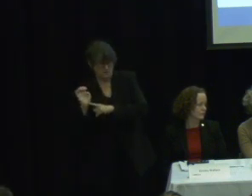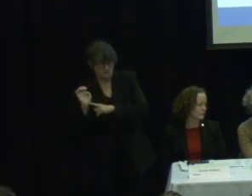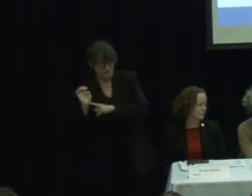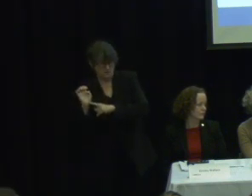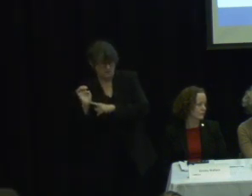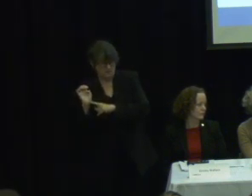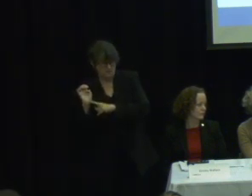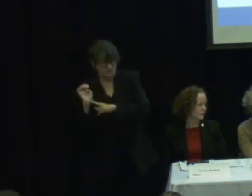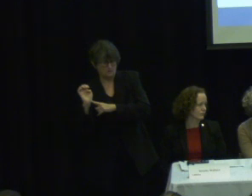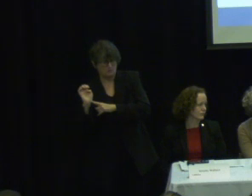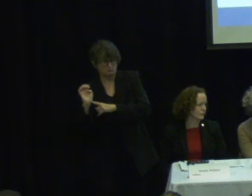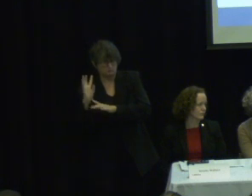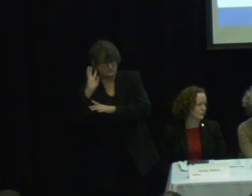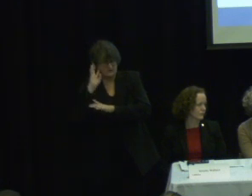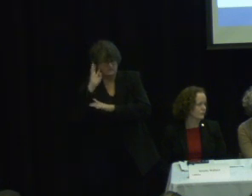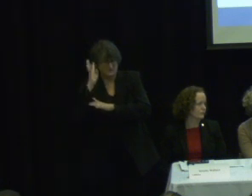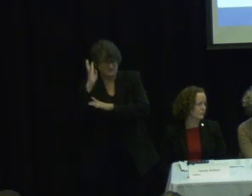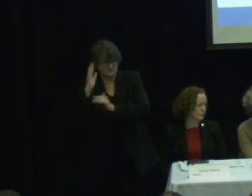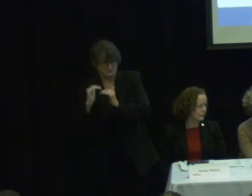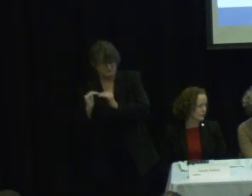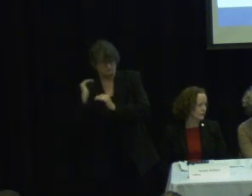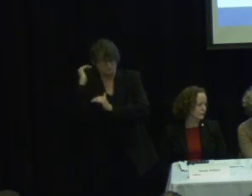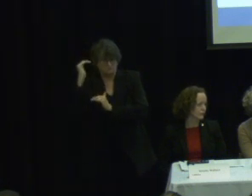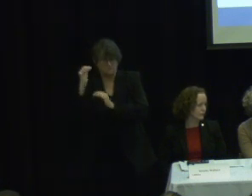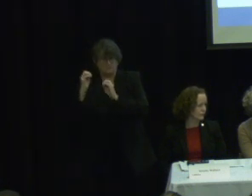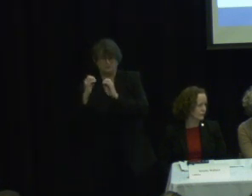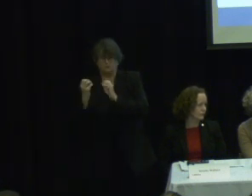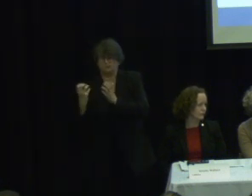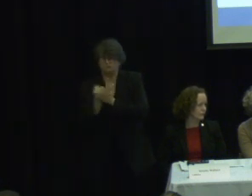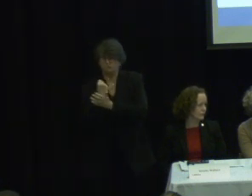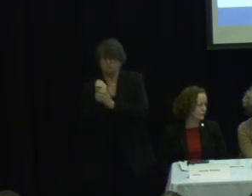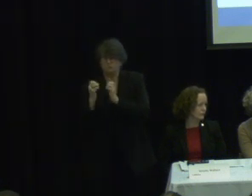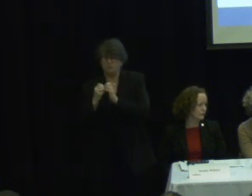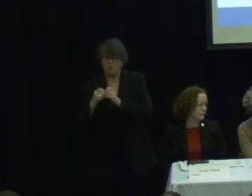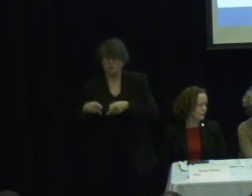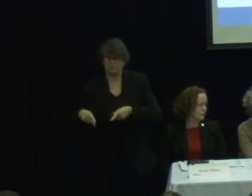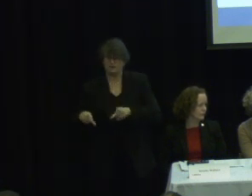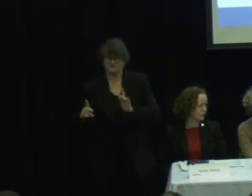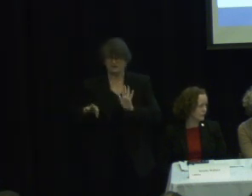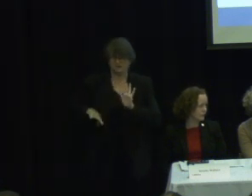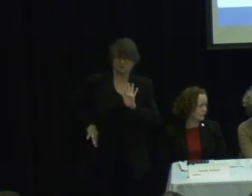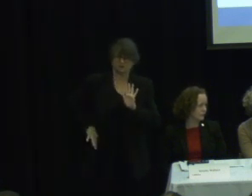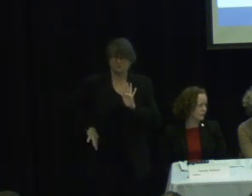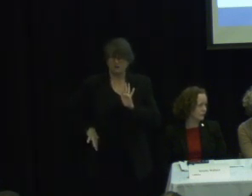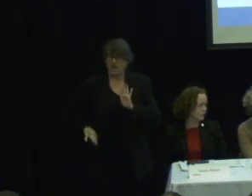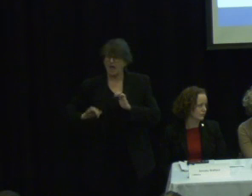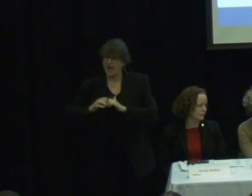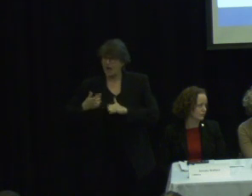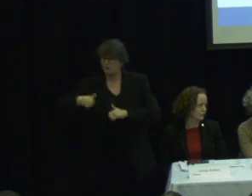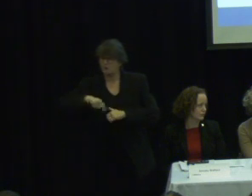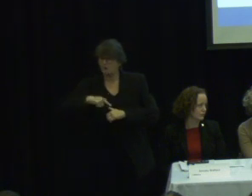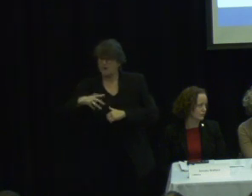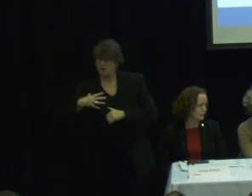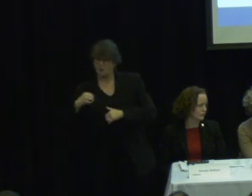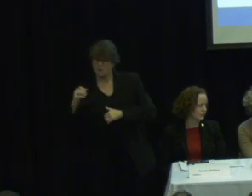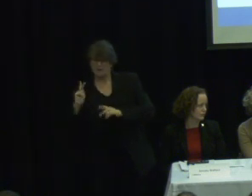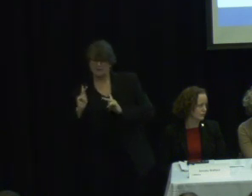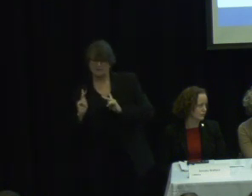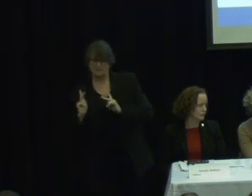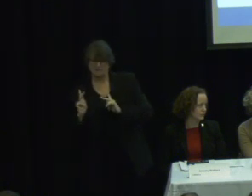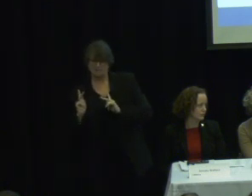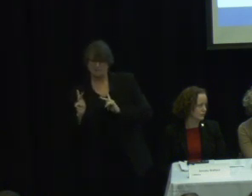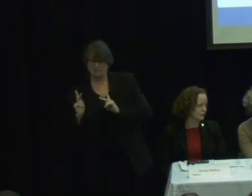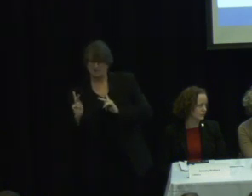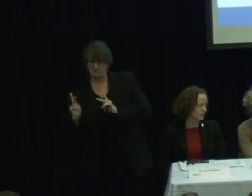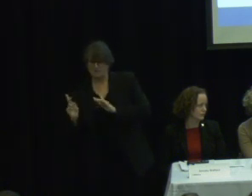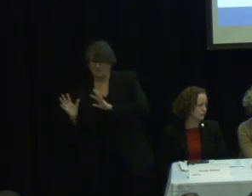have superiority and extra privilege, how do we white people combine and co-sign on our own